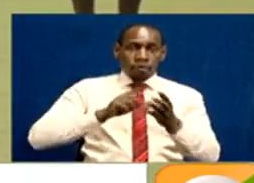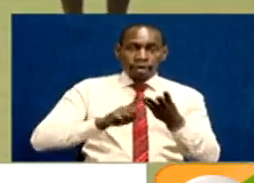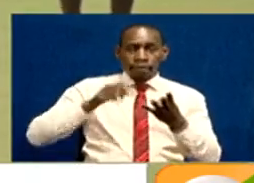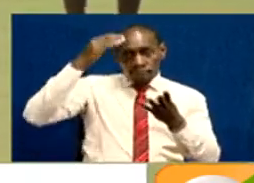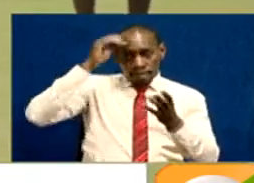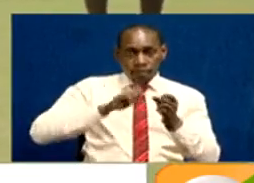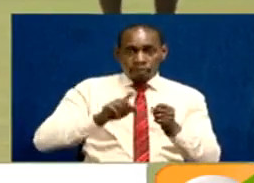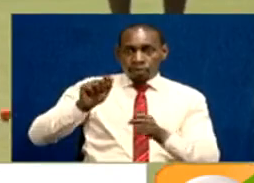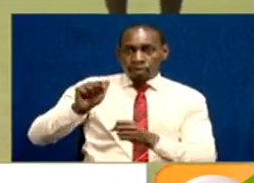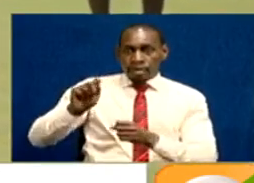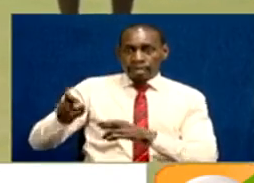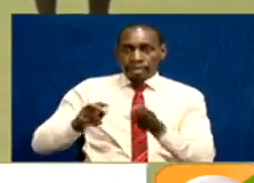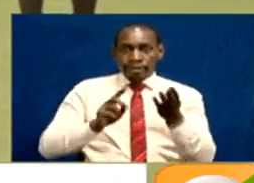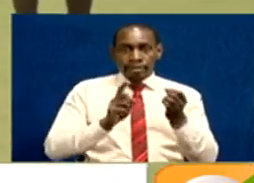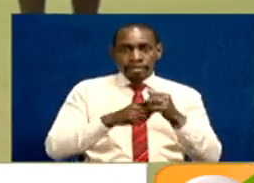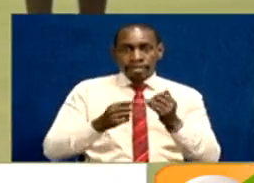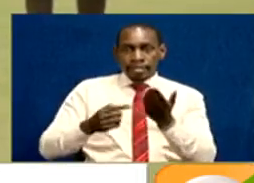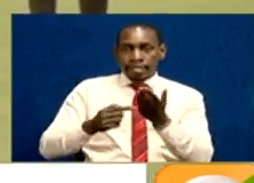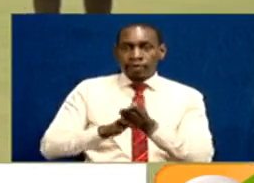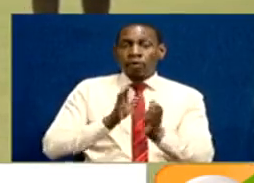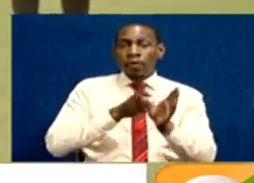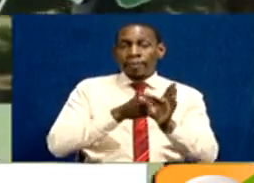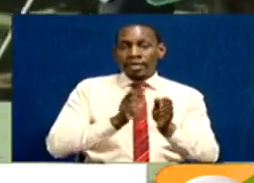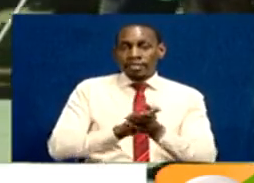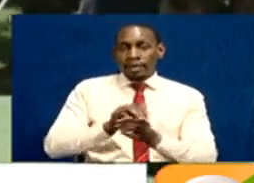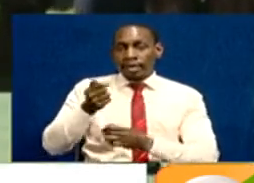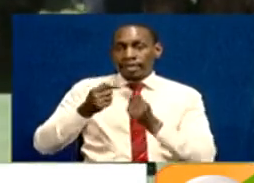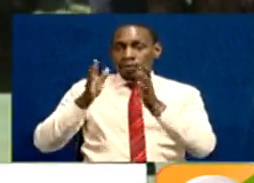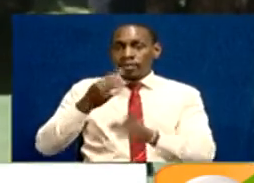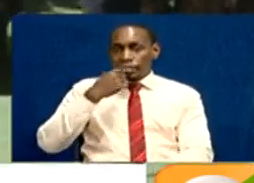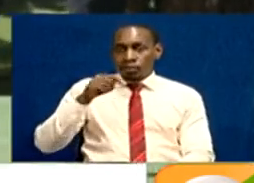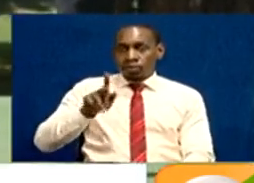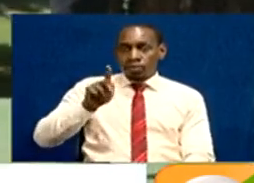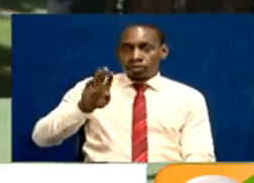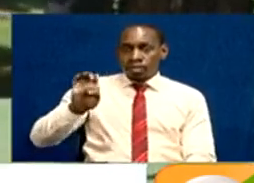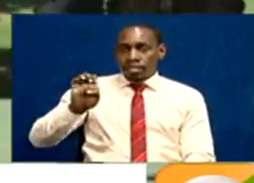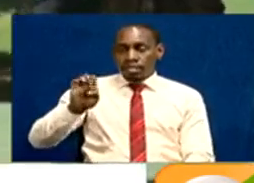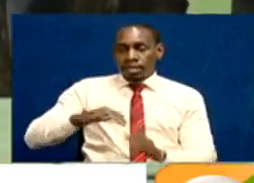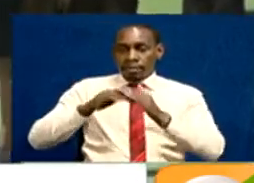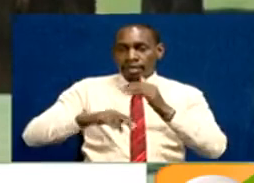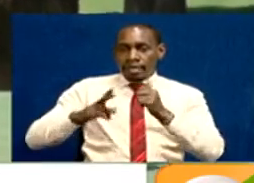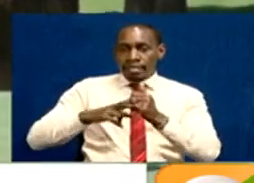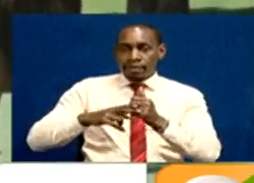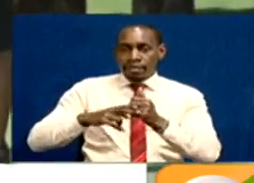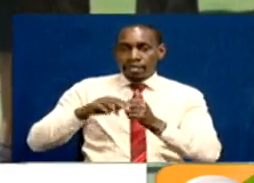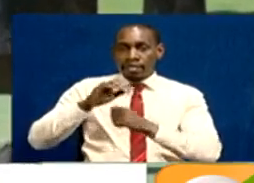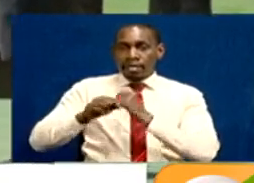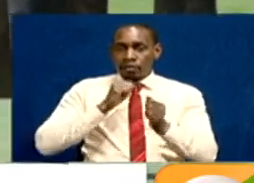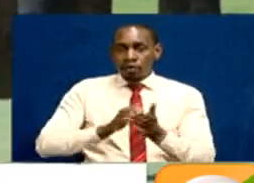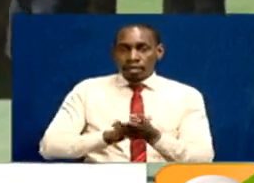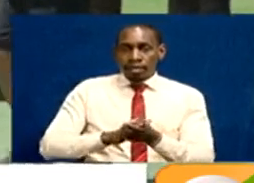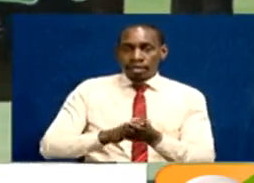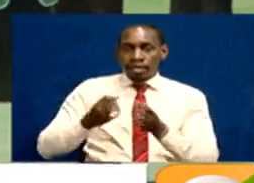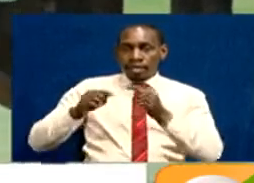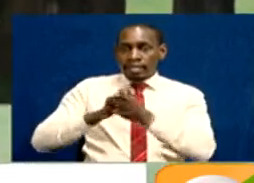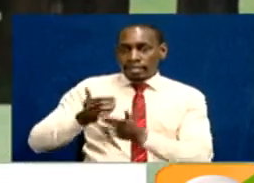Lamu, Tana and Taita, Taveta, took part in the competition. Other winners were Jeff Kibe in the under 7 years category, Aarna Mengi,